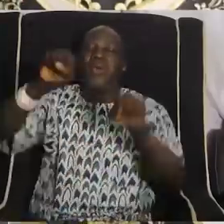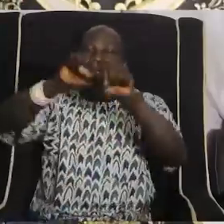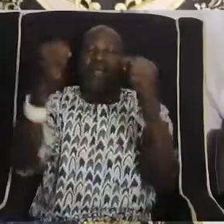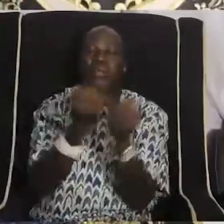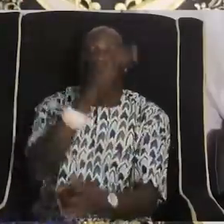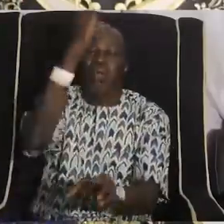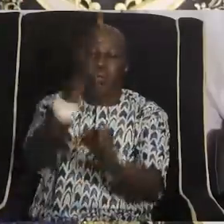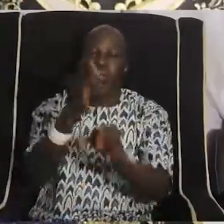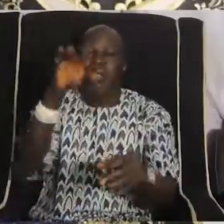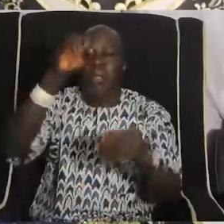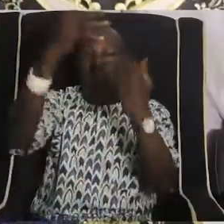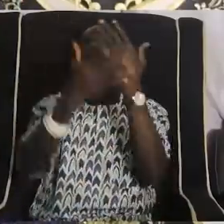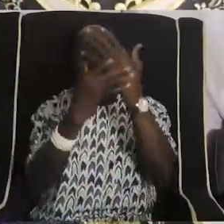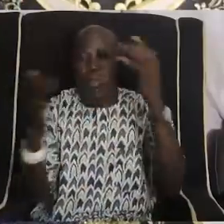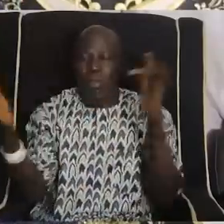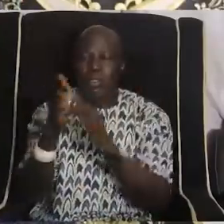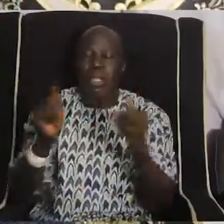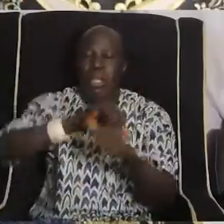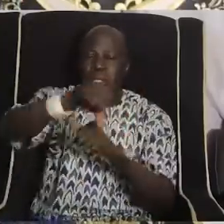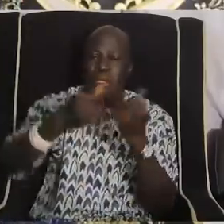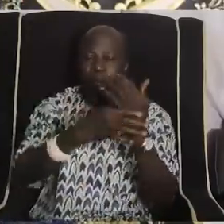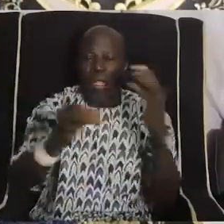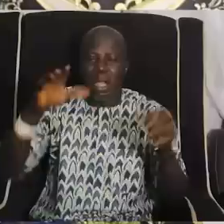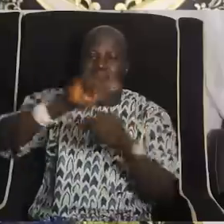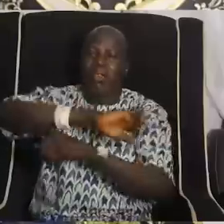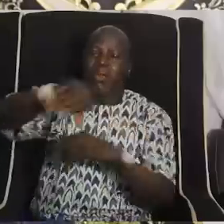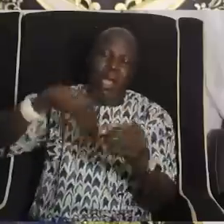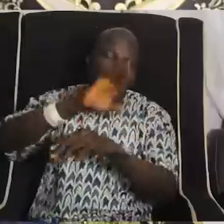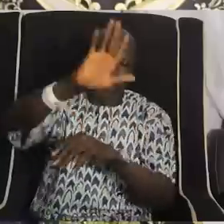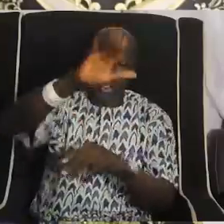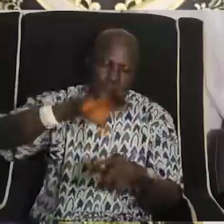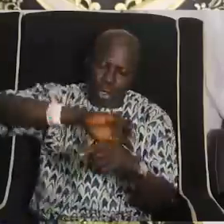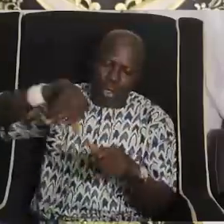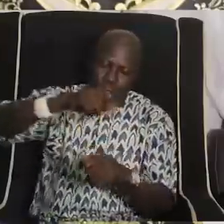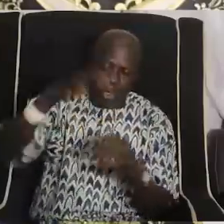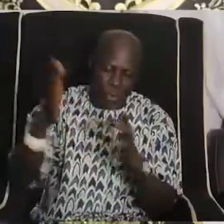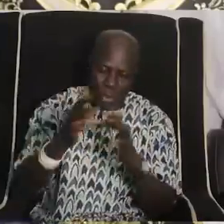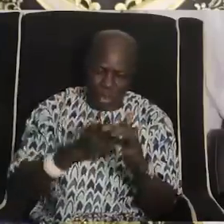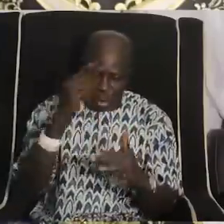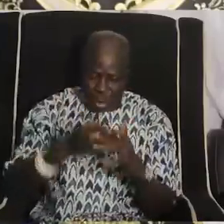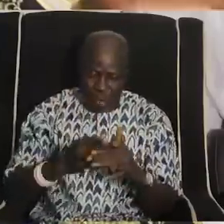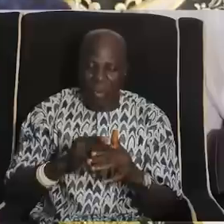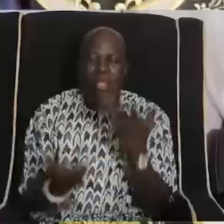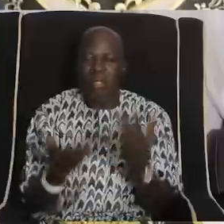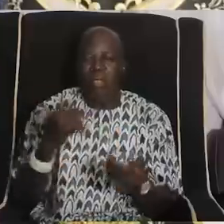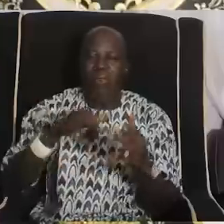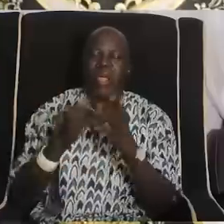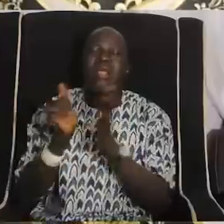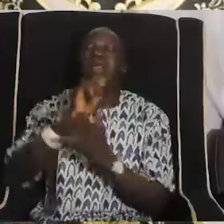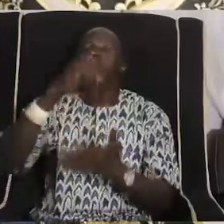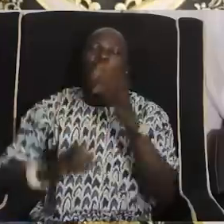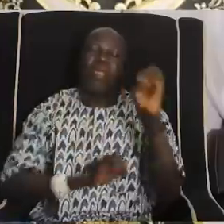my that I used to anoint yourself, I sanctify you, that wherever you go, I pray in the name